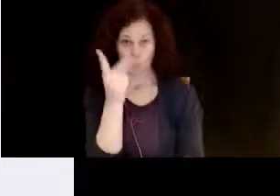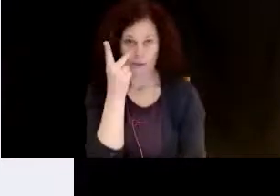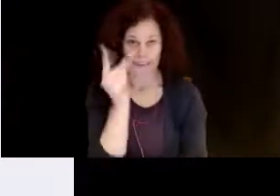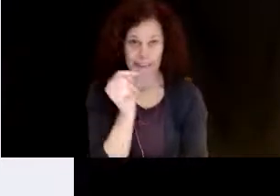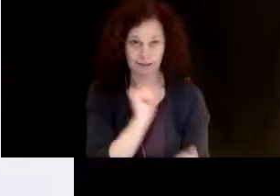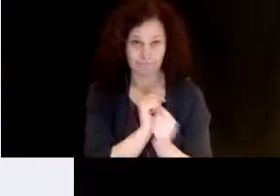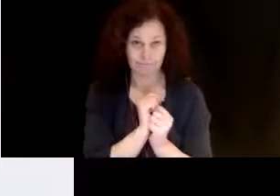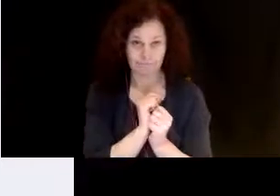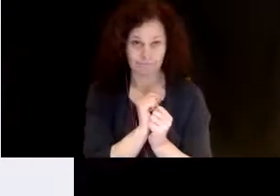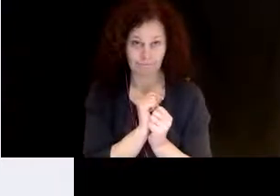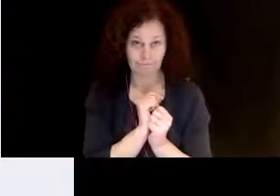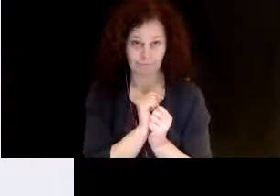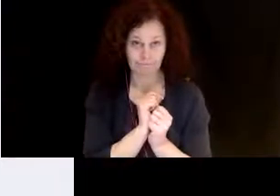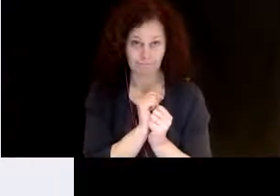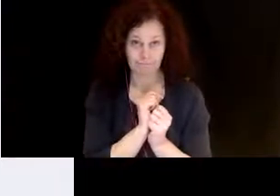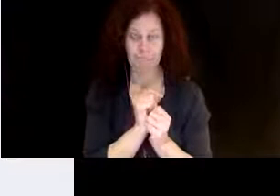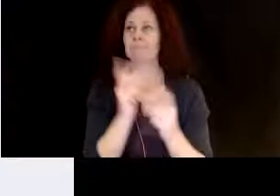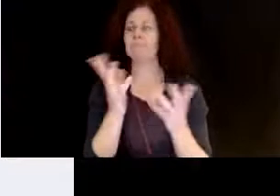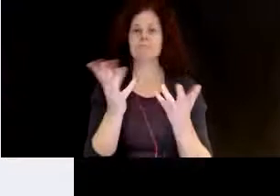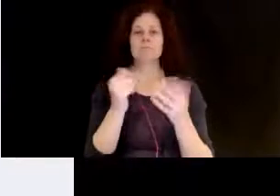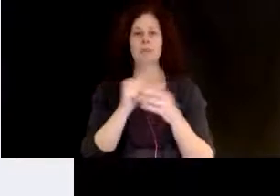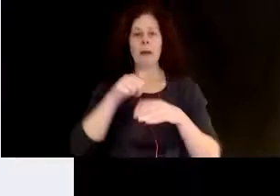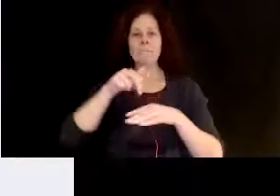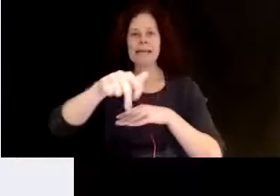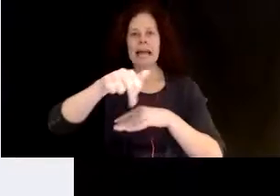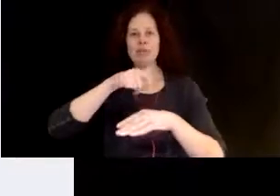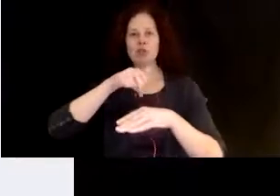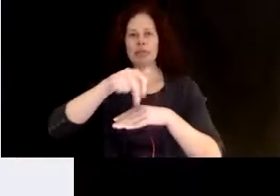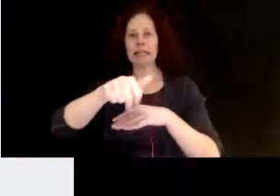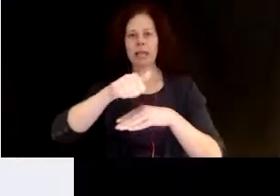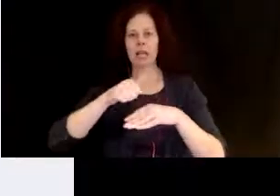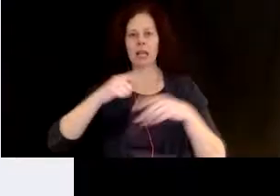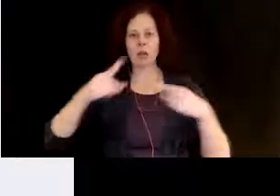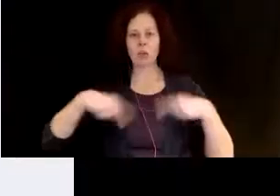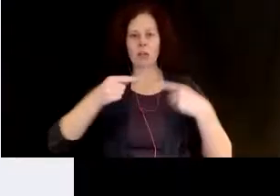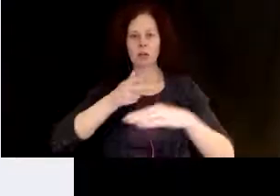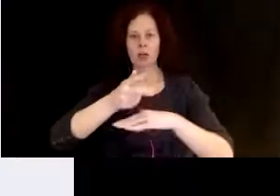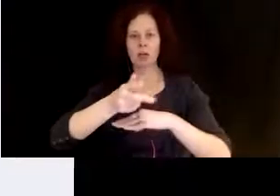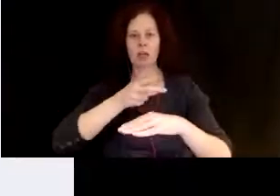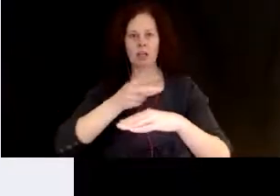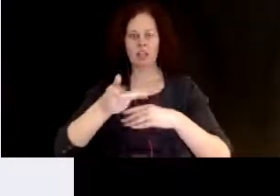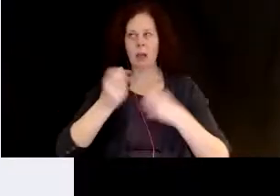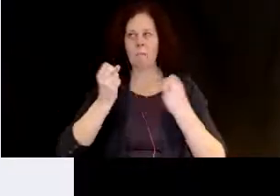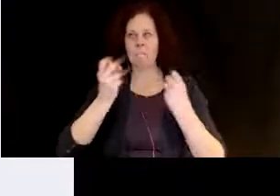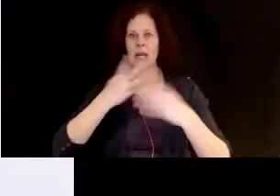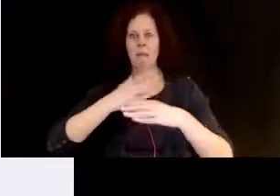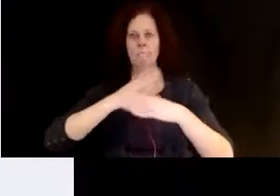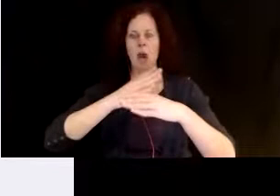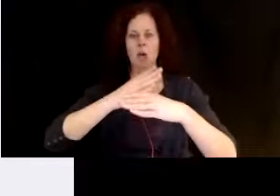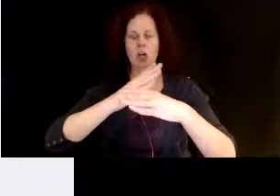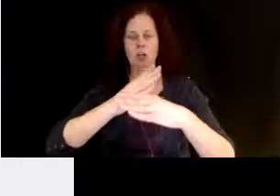the pedestrian infrastructure. It's strange that it's being ignored, really, because an elephant can be very